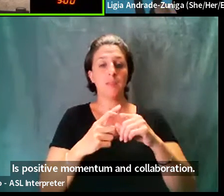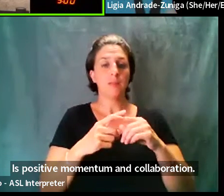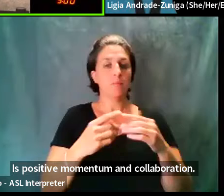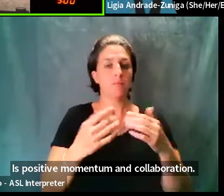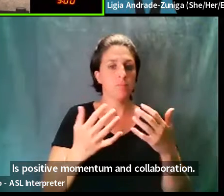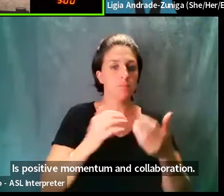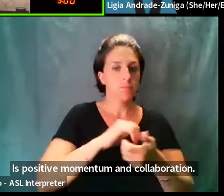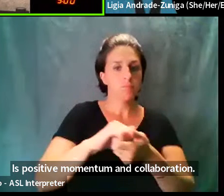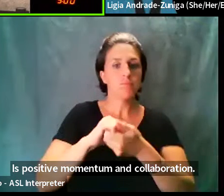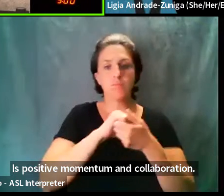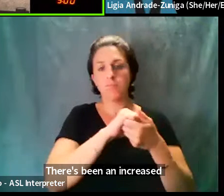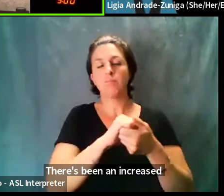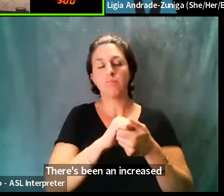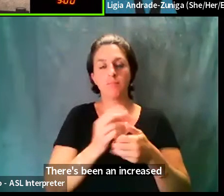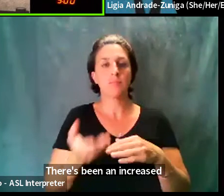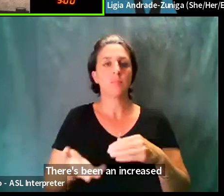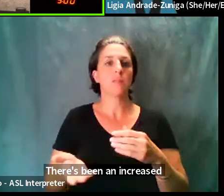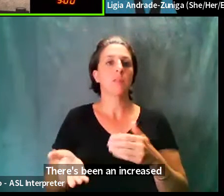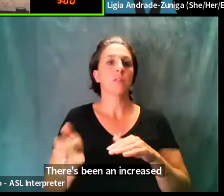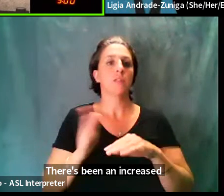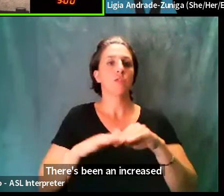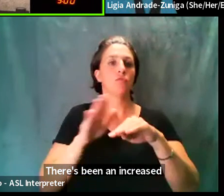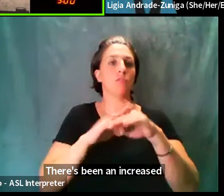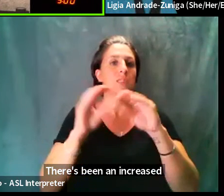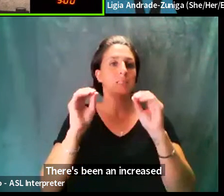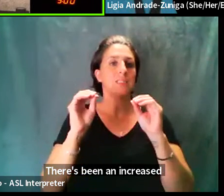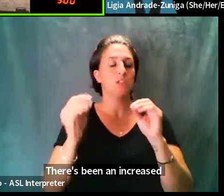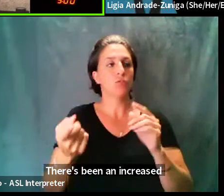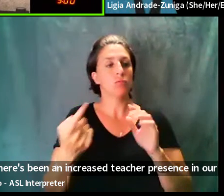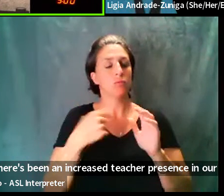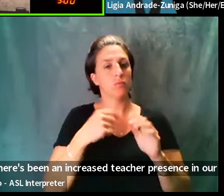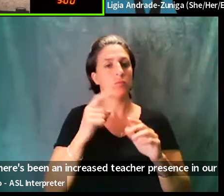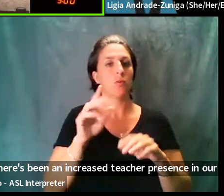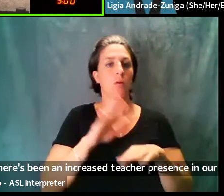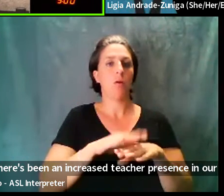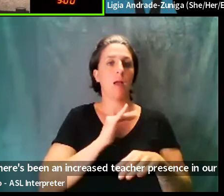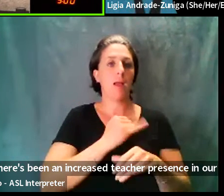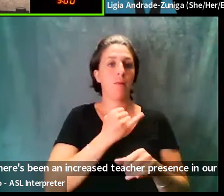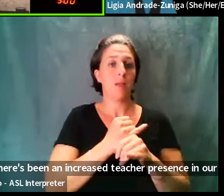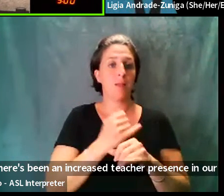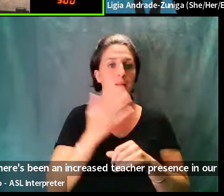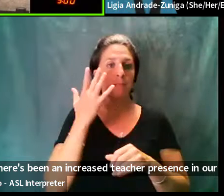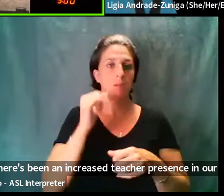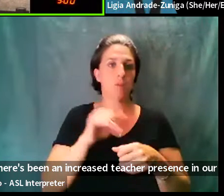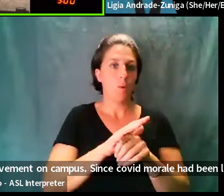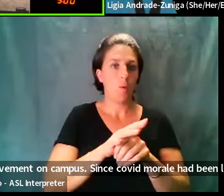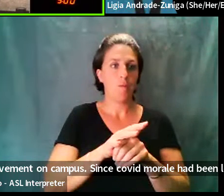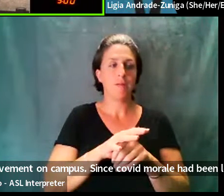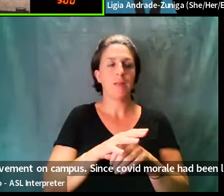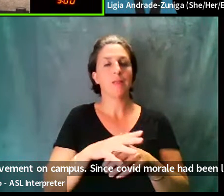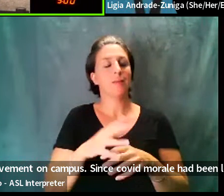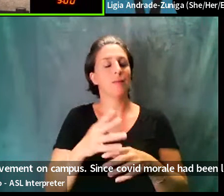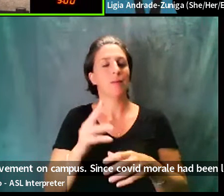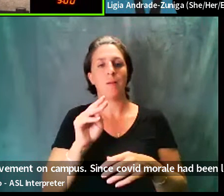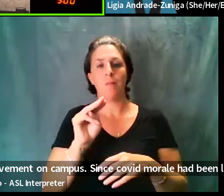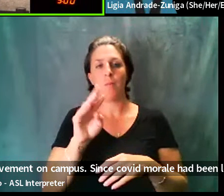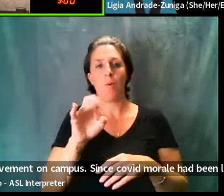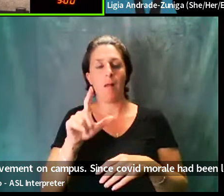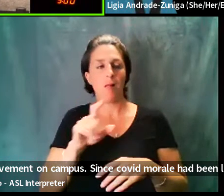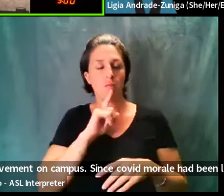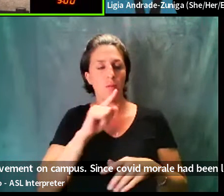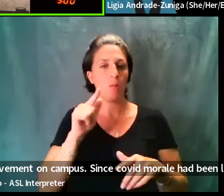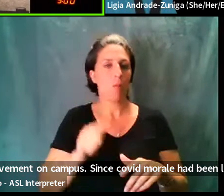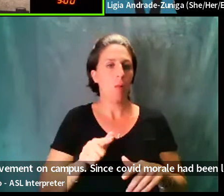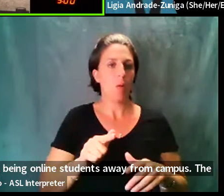presence in our involvement on campus. Since COVID, morale had been low, being online, students away from campus, the morale